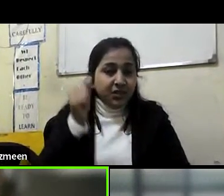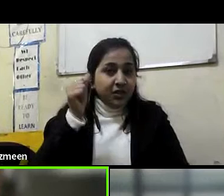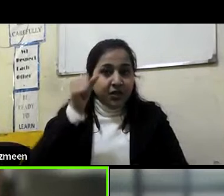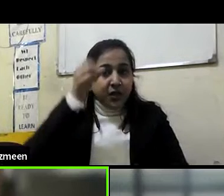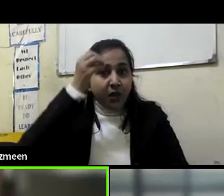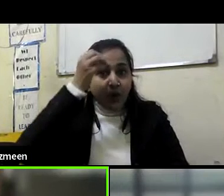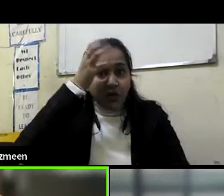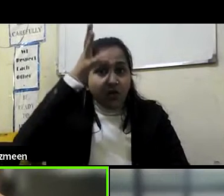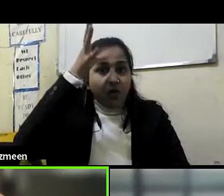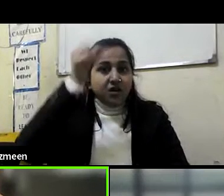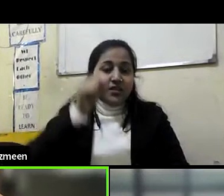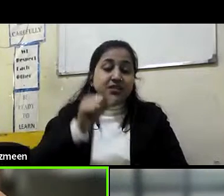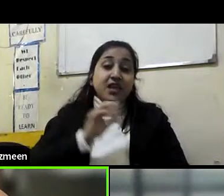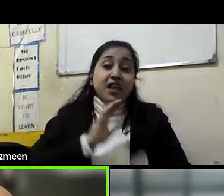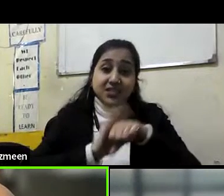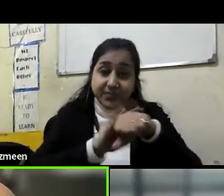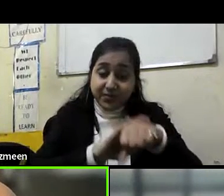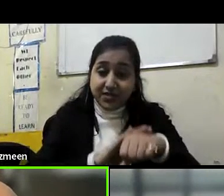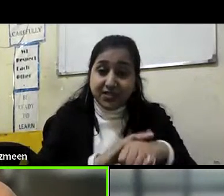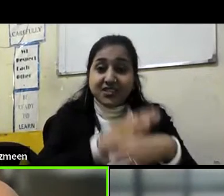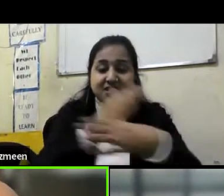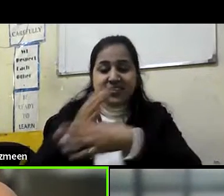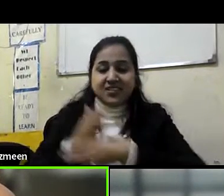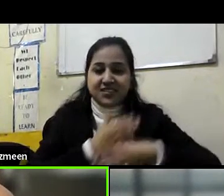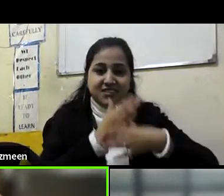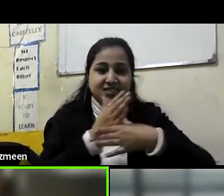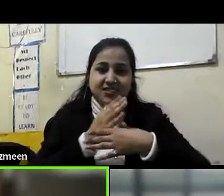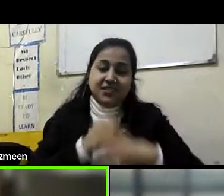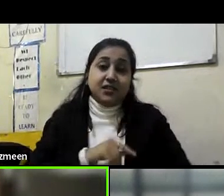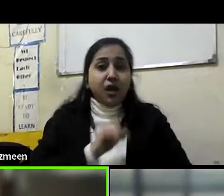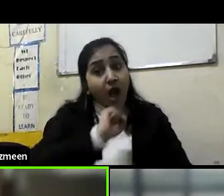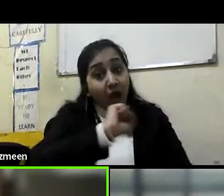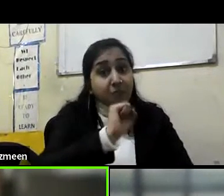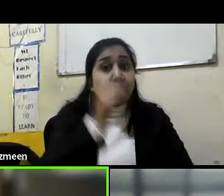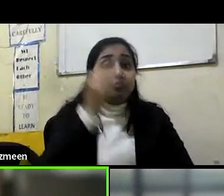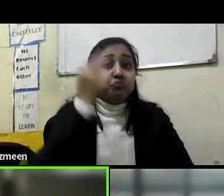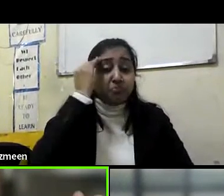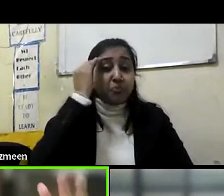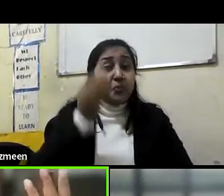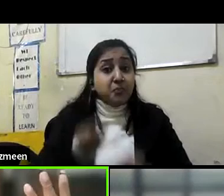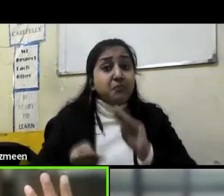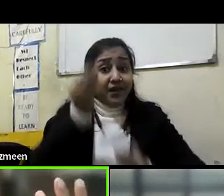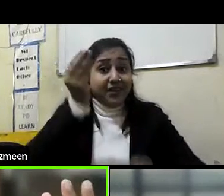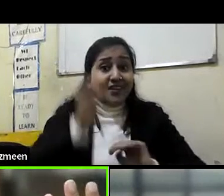and expertise. Nobody knows this landscape better than you. Instead of reinventing the wheel,